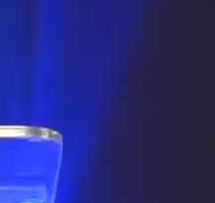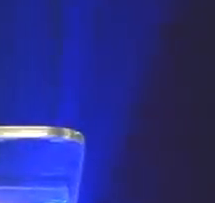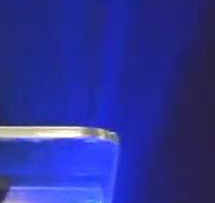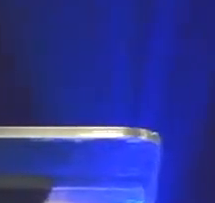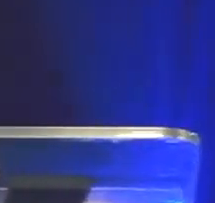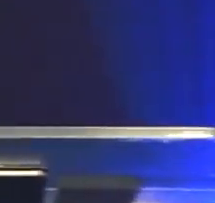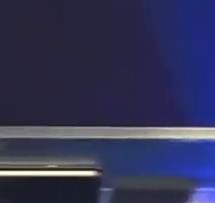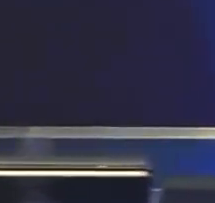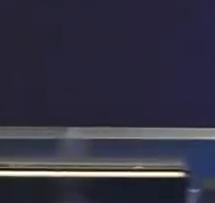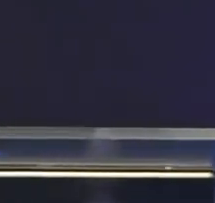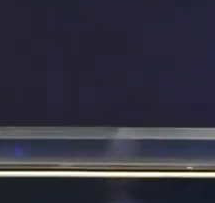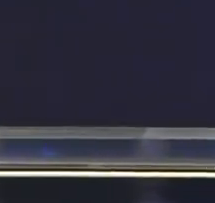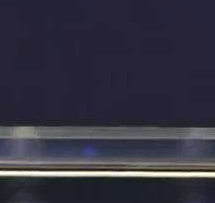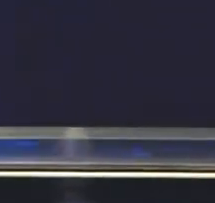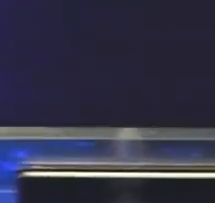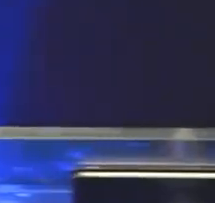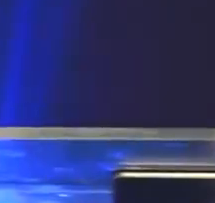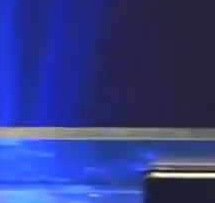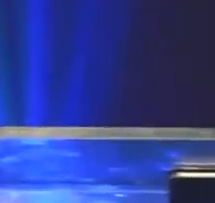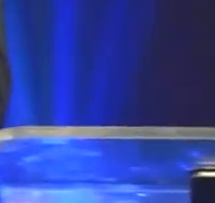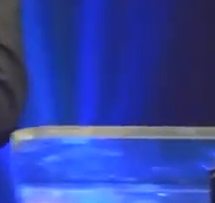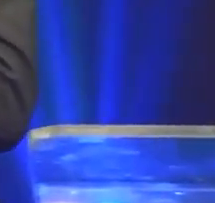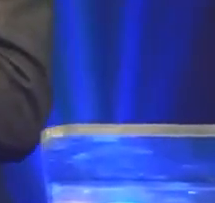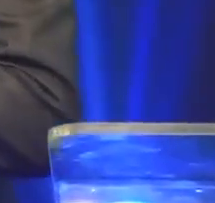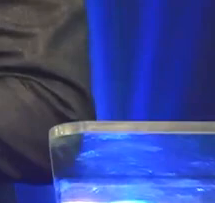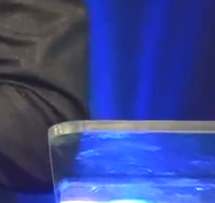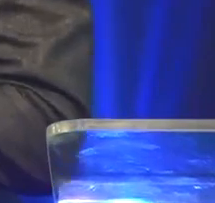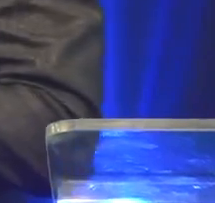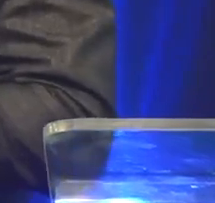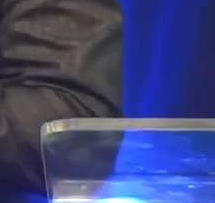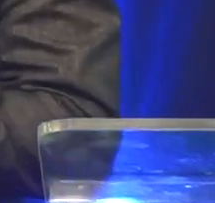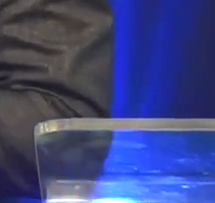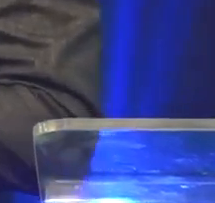know the people that left Egypt were about 3 million.